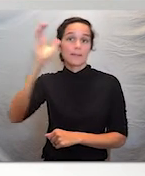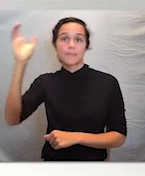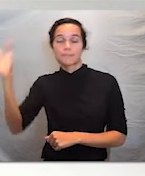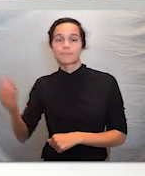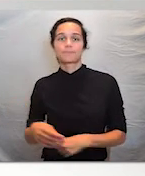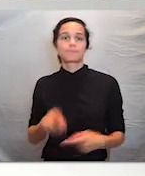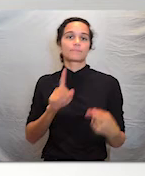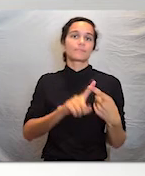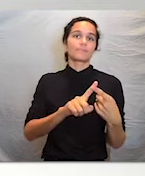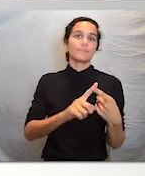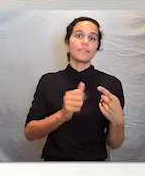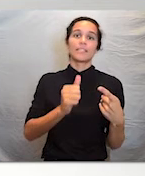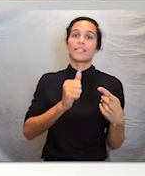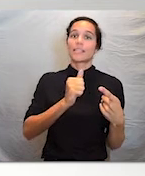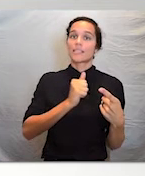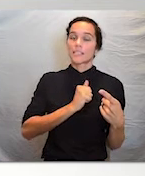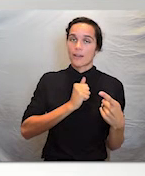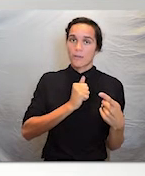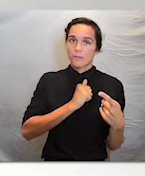self-discovery,